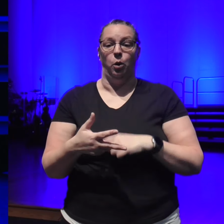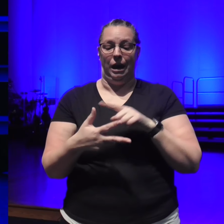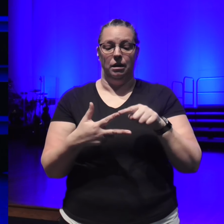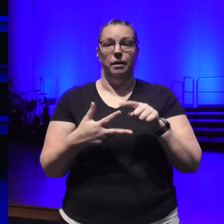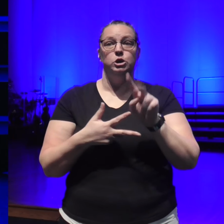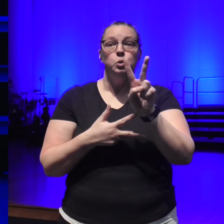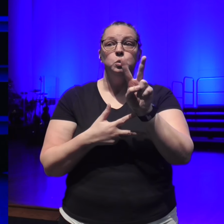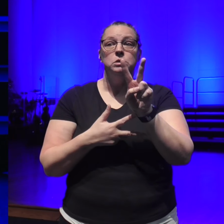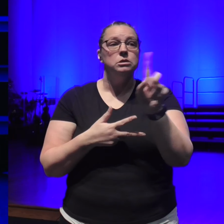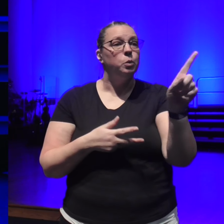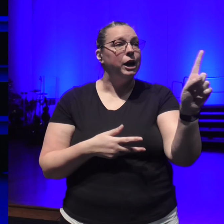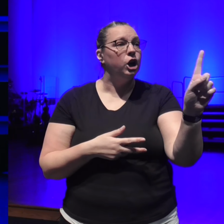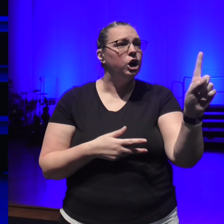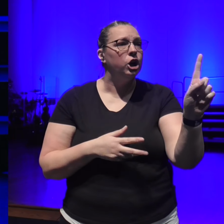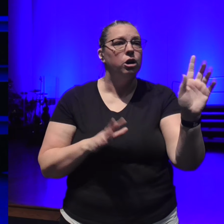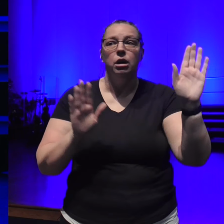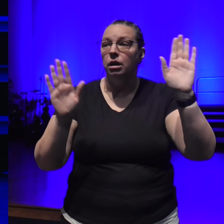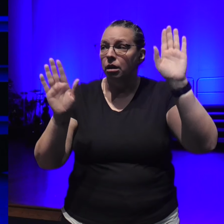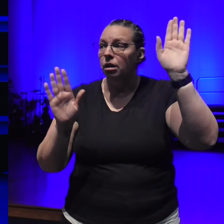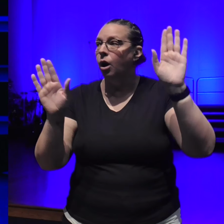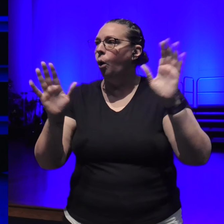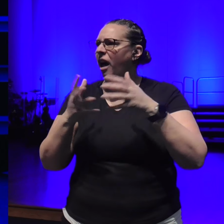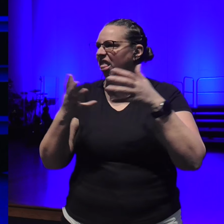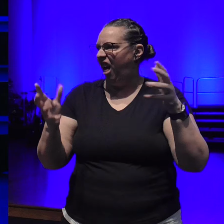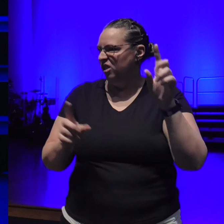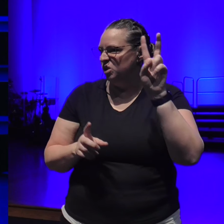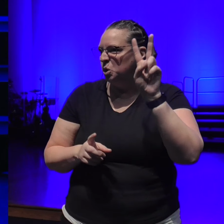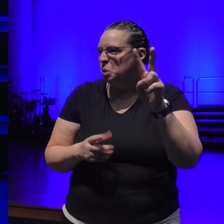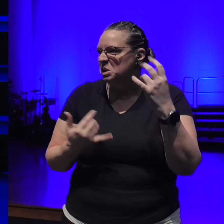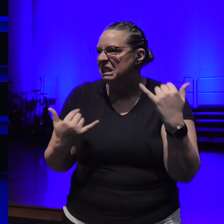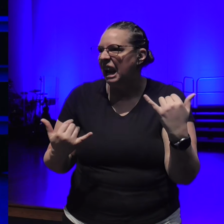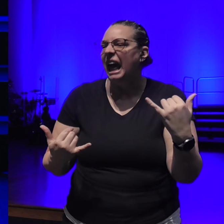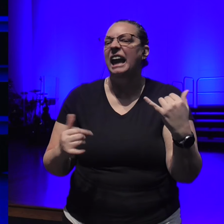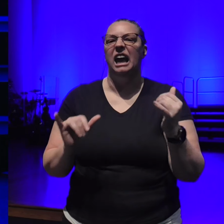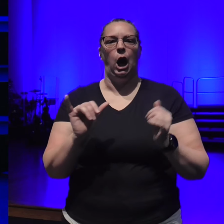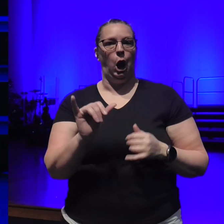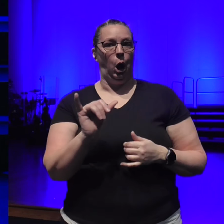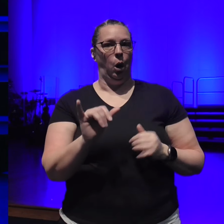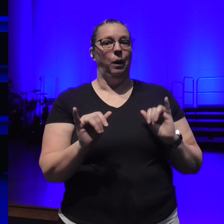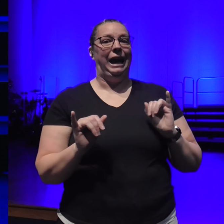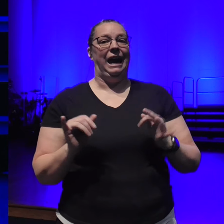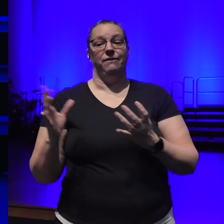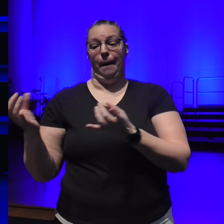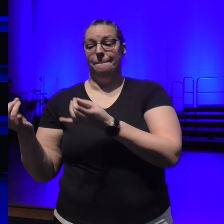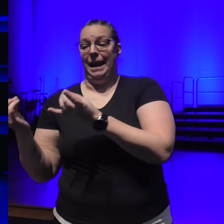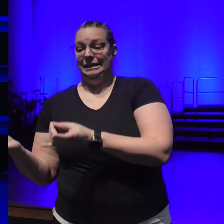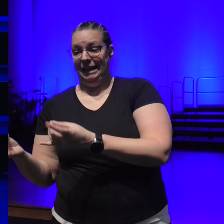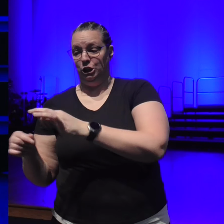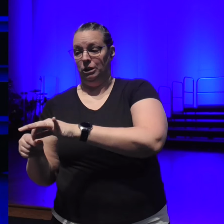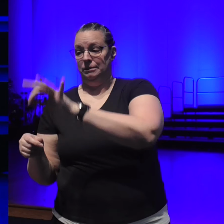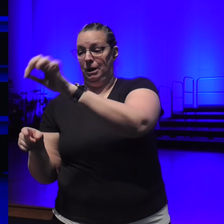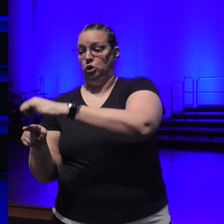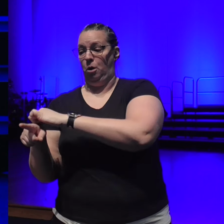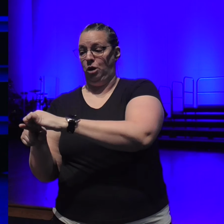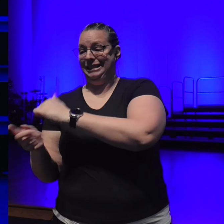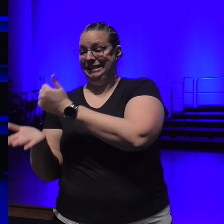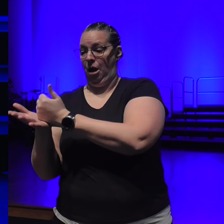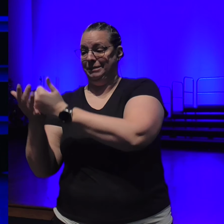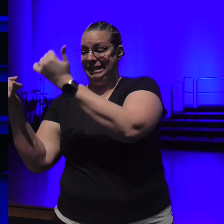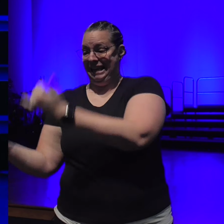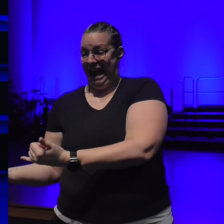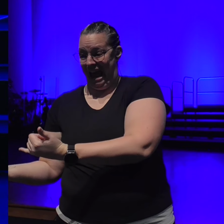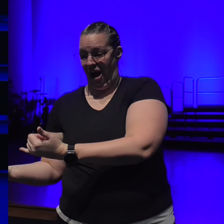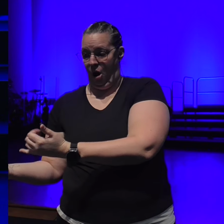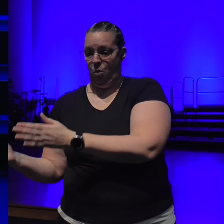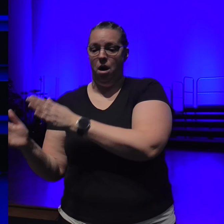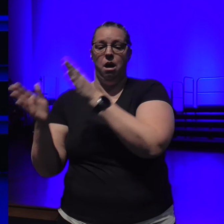are my twos? Ooh, lots of twos today. If meditation is the spiritual practice that helps us be in the now, we are